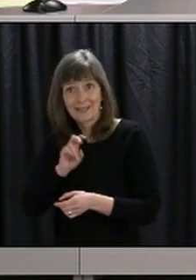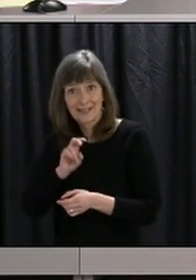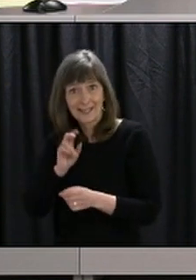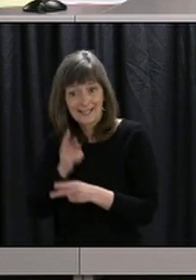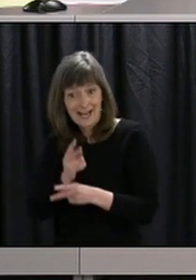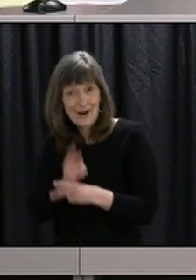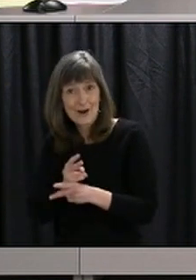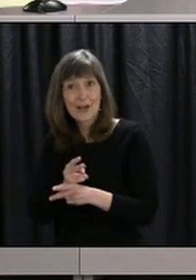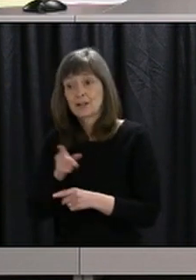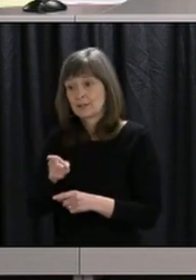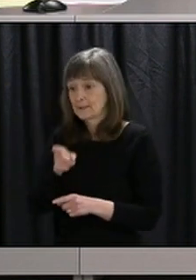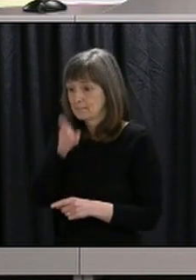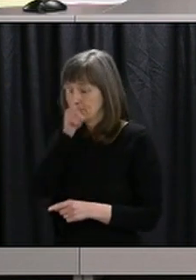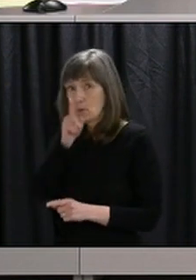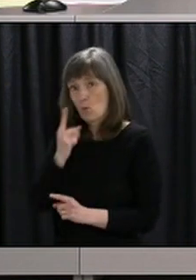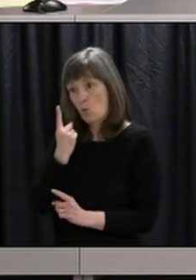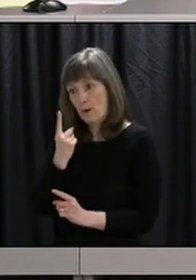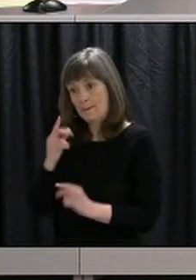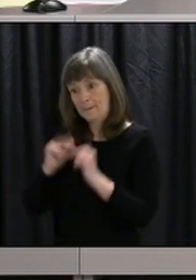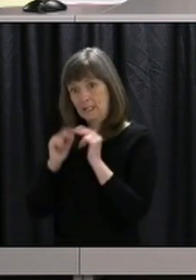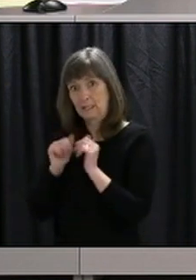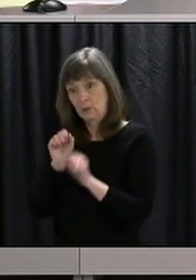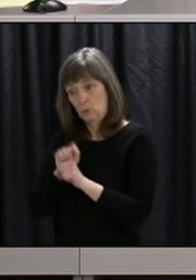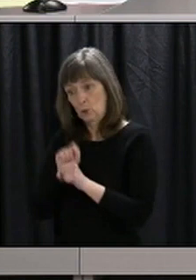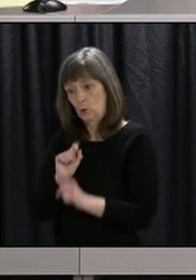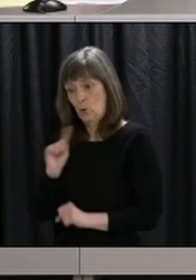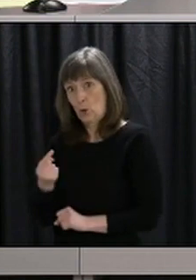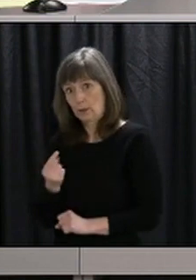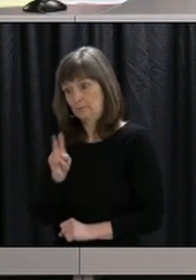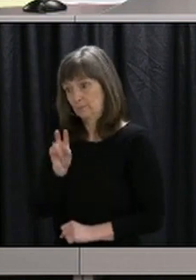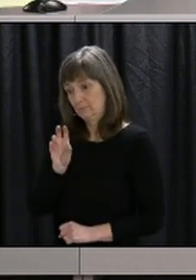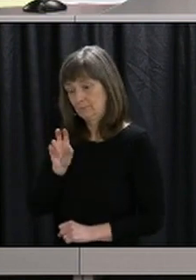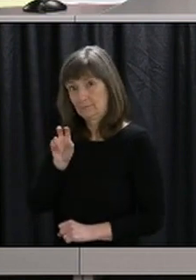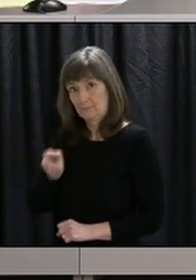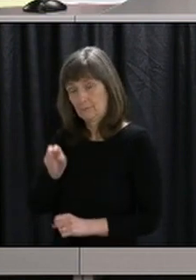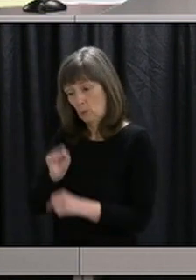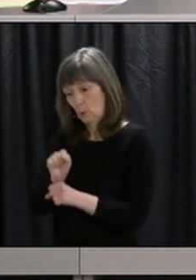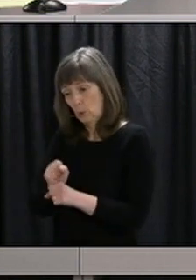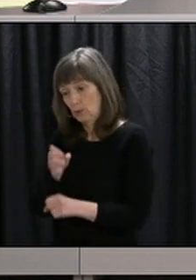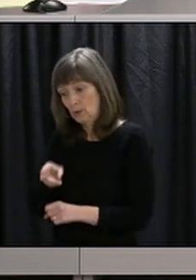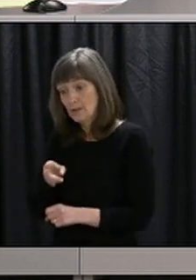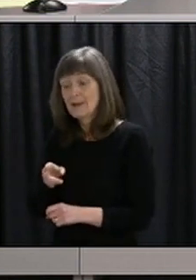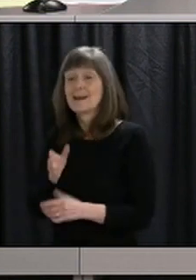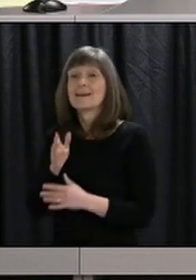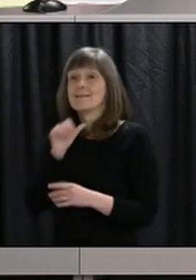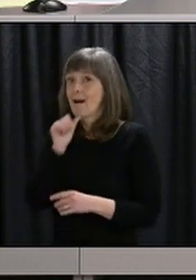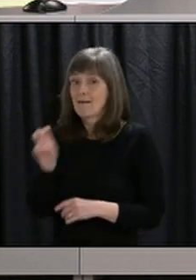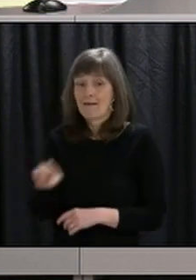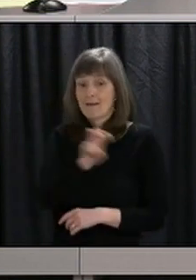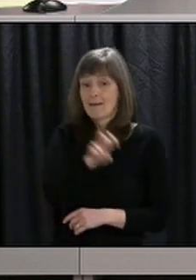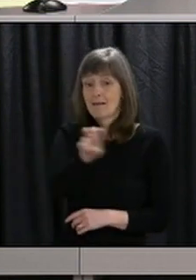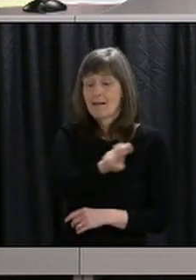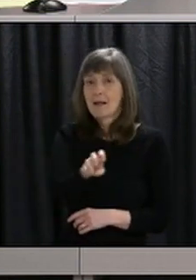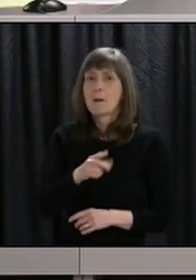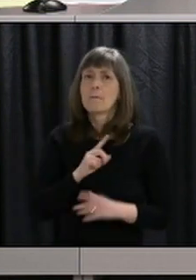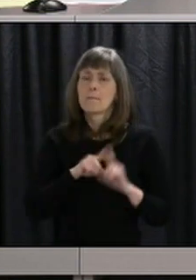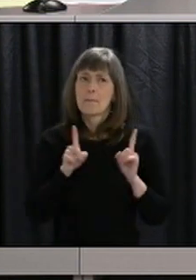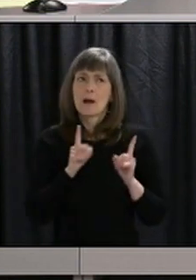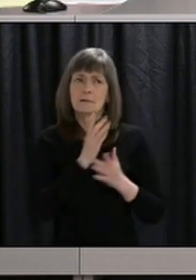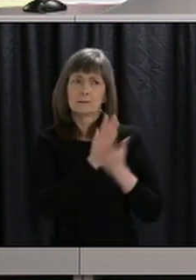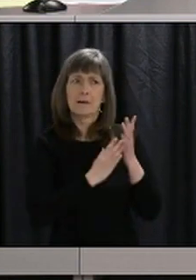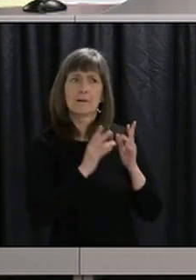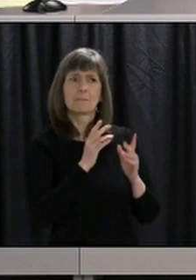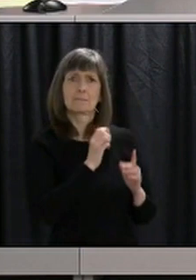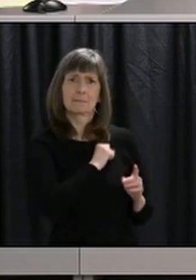in long-term care should continue to do so. But we've been hearing directly from some healthcare workers who are continuing to be asked to work